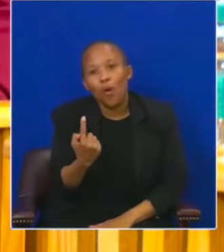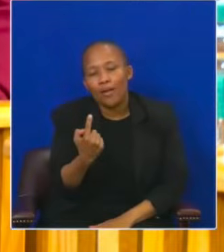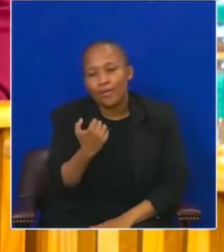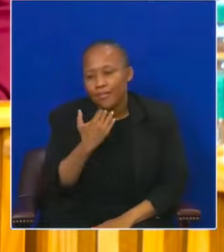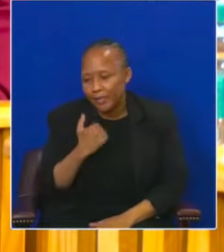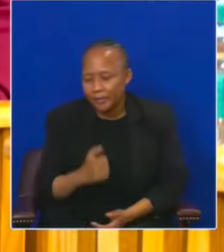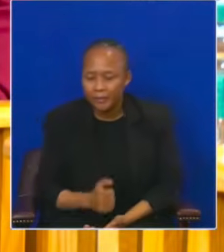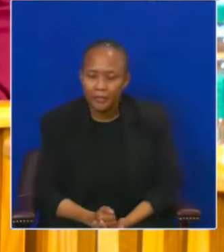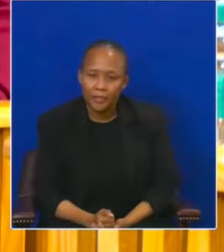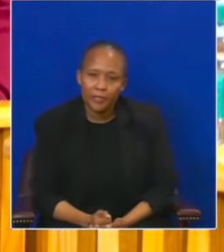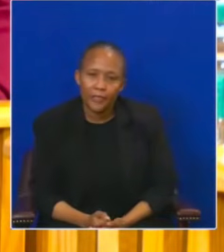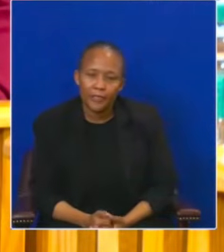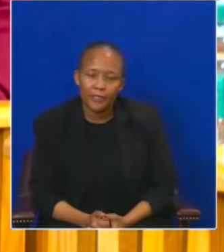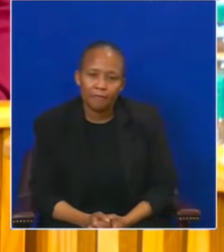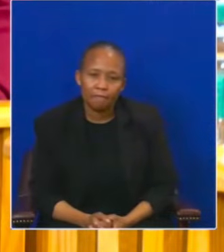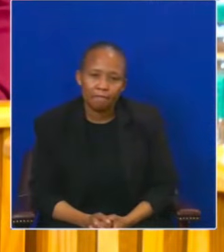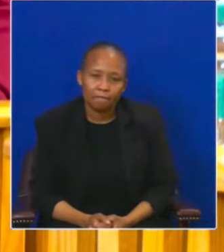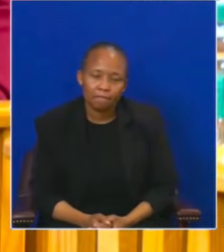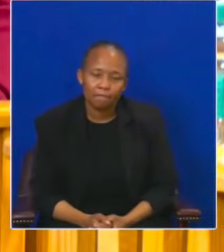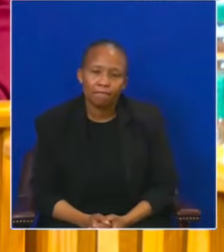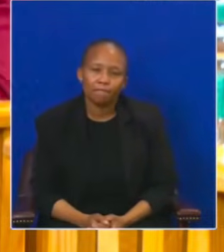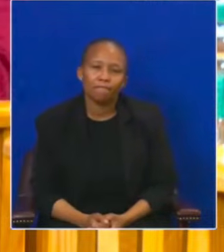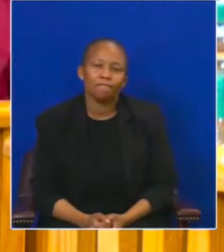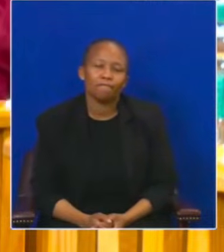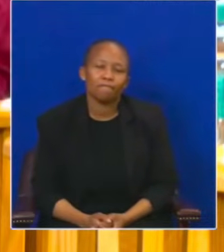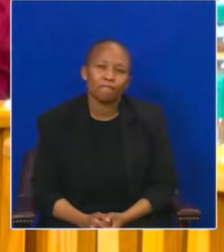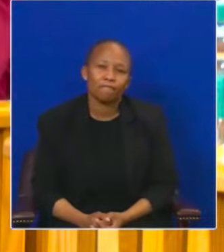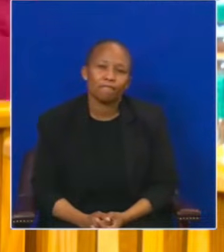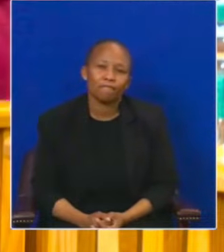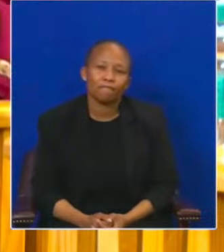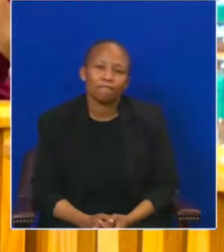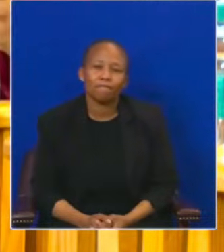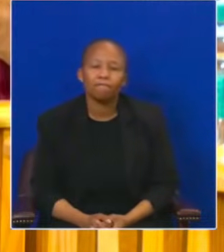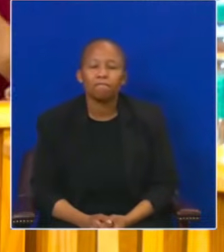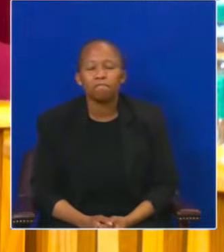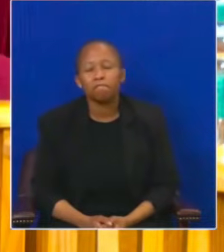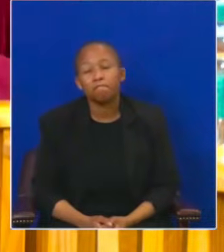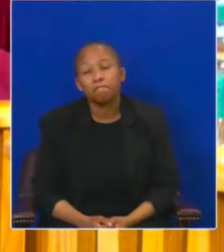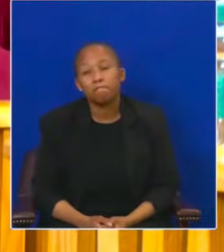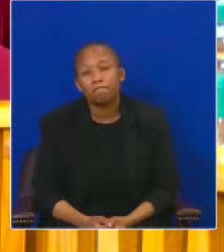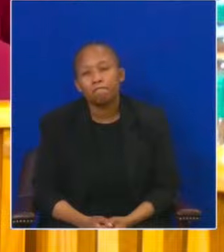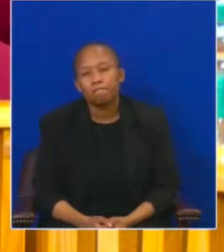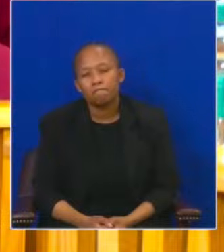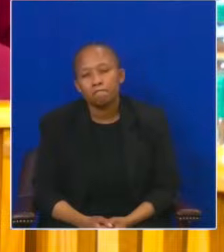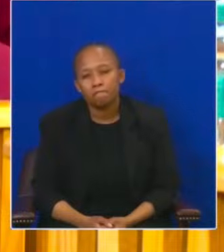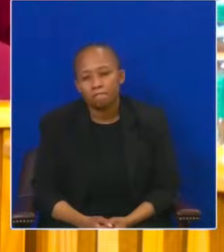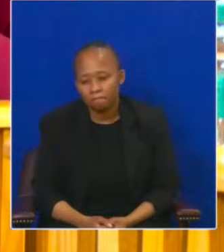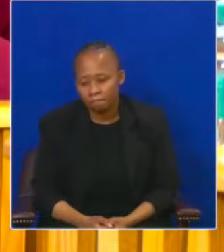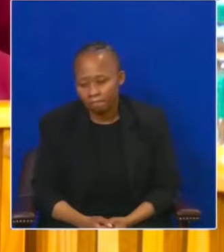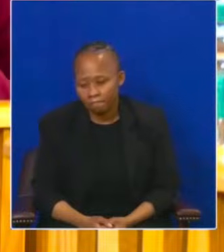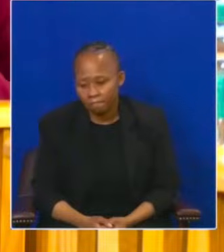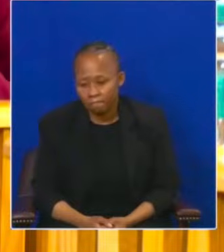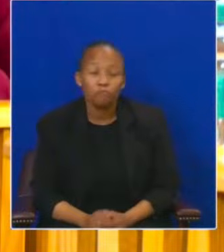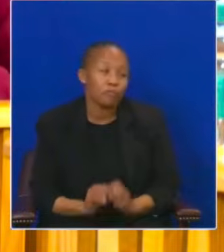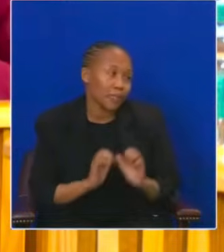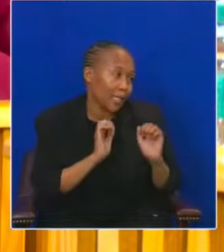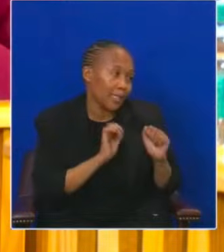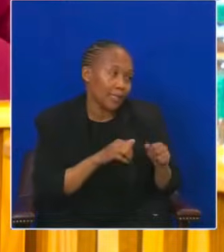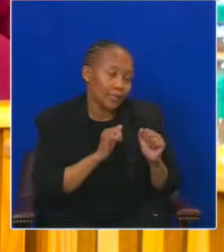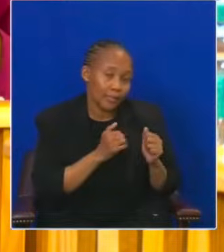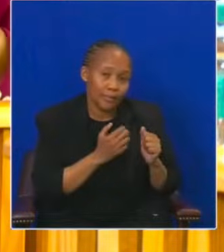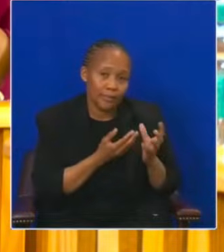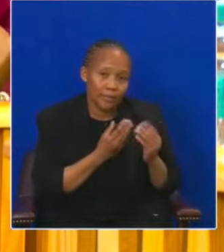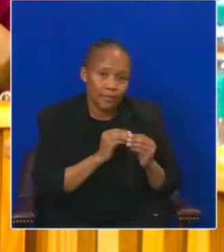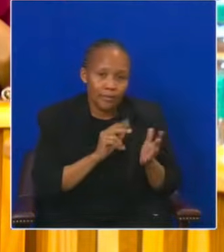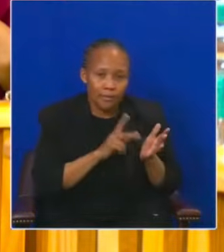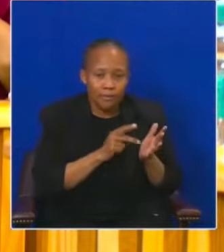Thank you. I'm at page number 22, paragraph 61. Thank you,